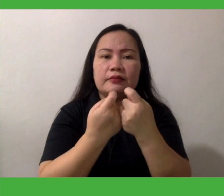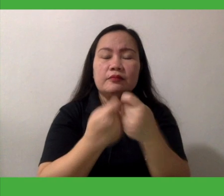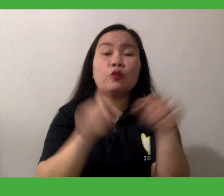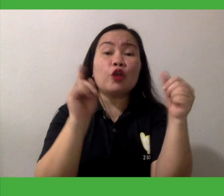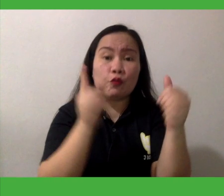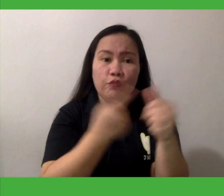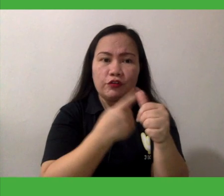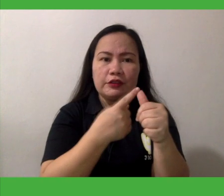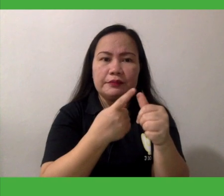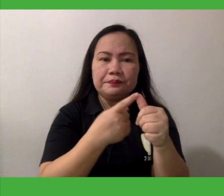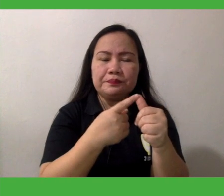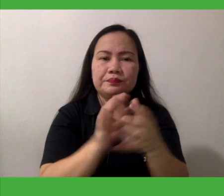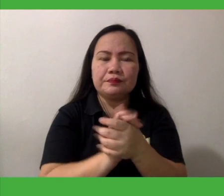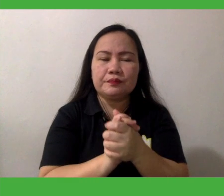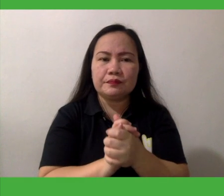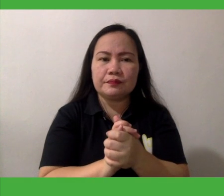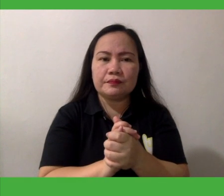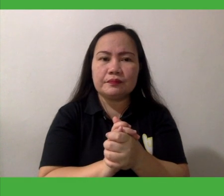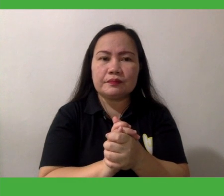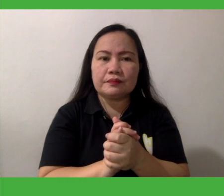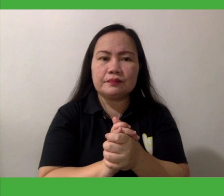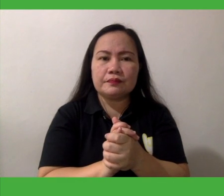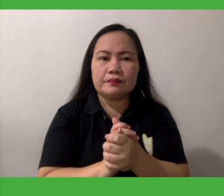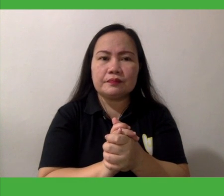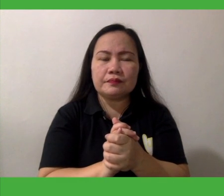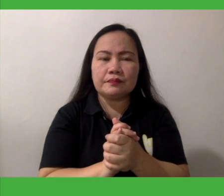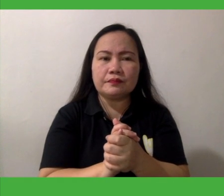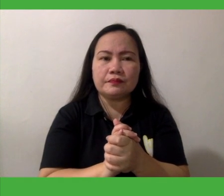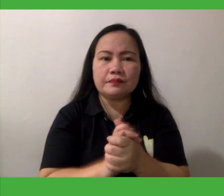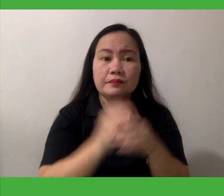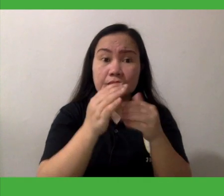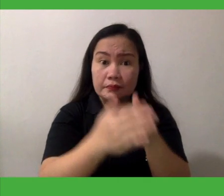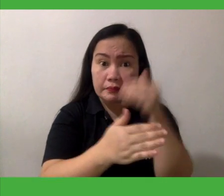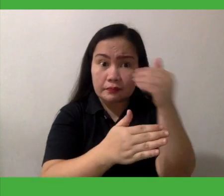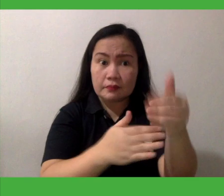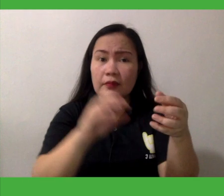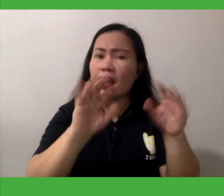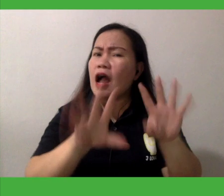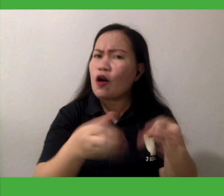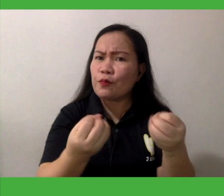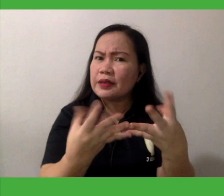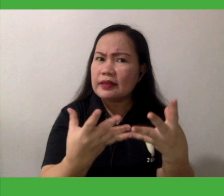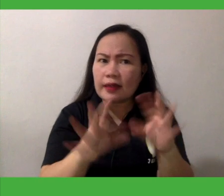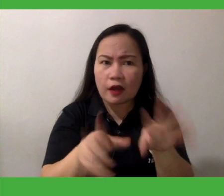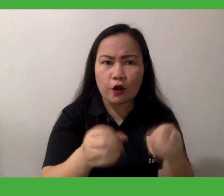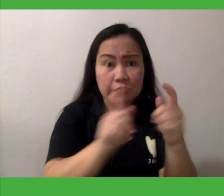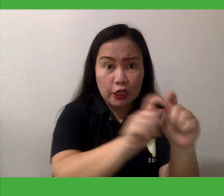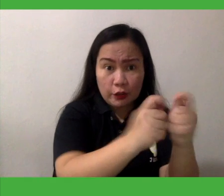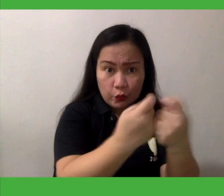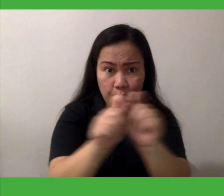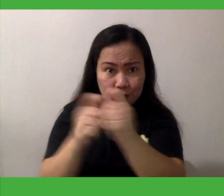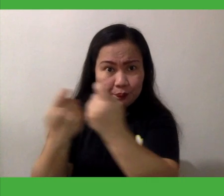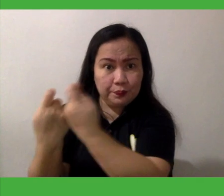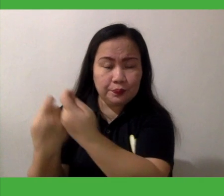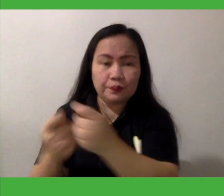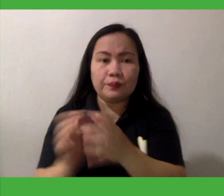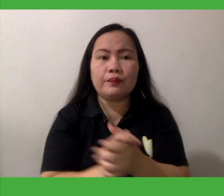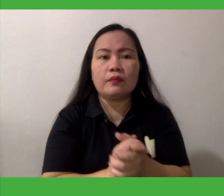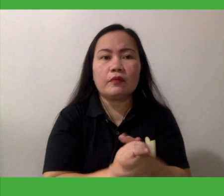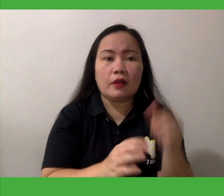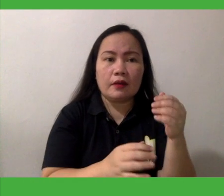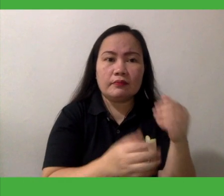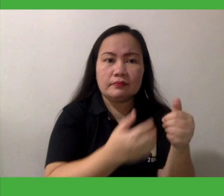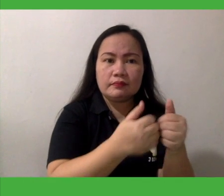Why? Kasi since siya ang nauuna, ibig sabihin, ito rin ang nauunang coefficient. Okay? And the number of terms, so